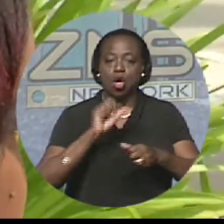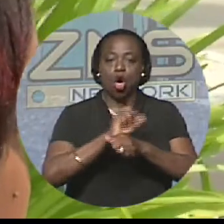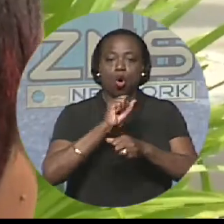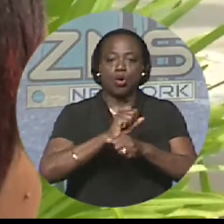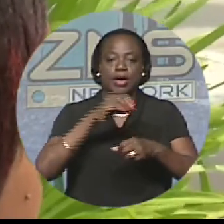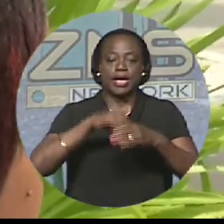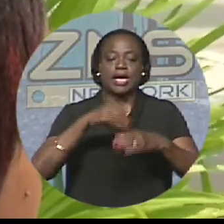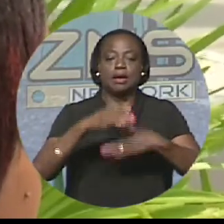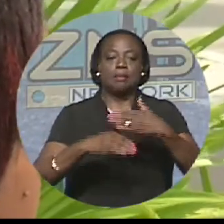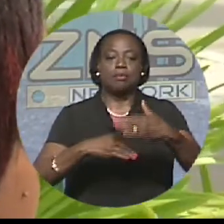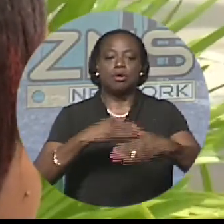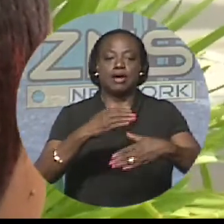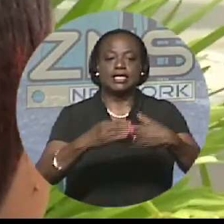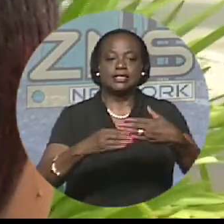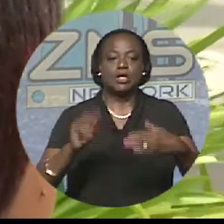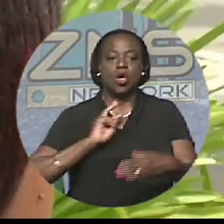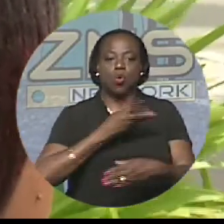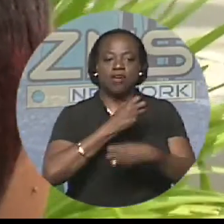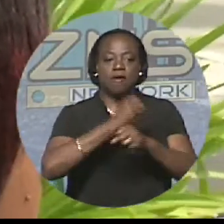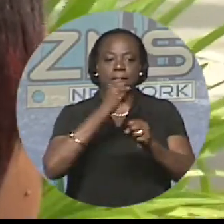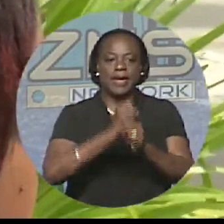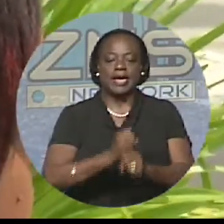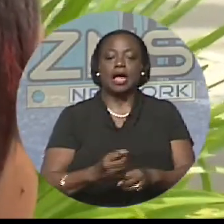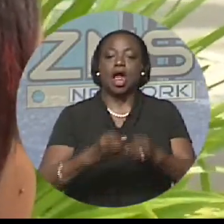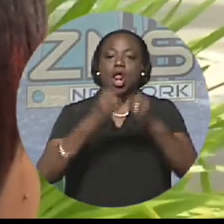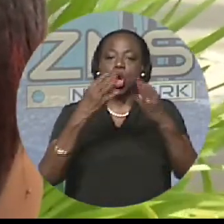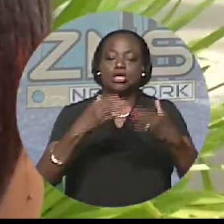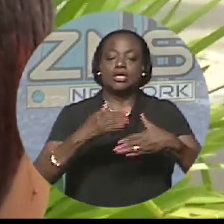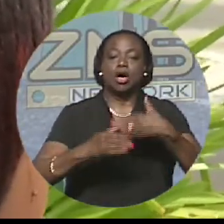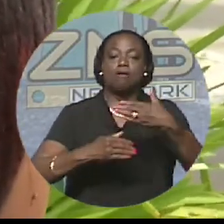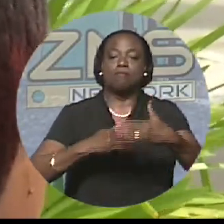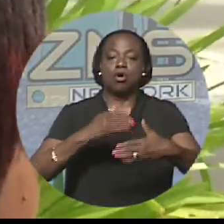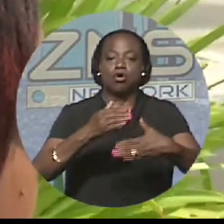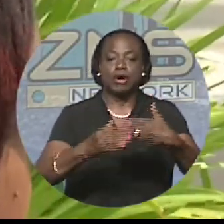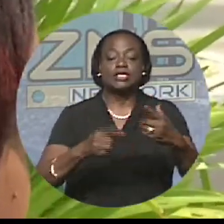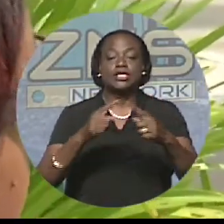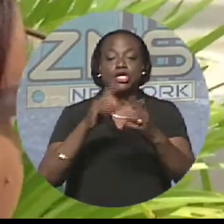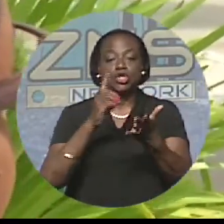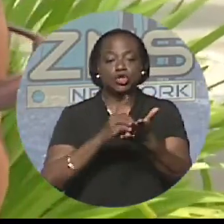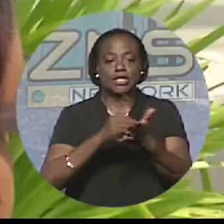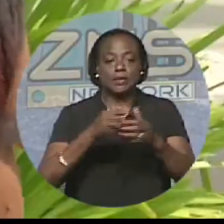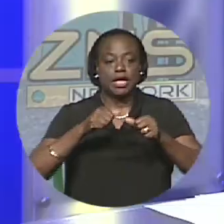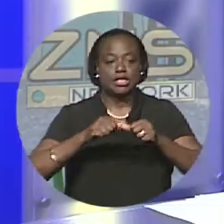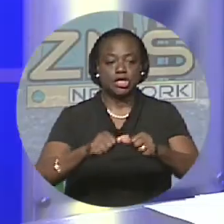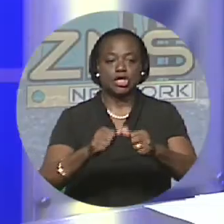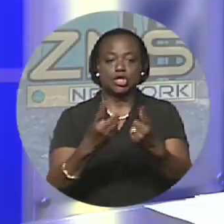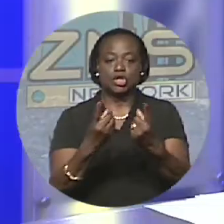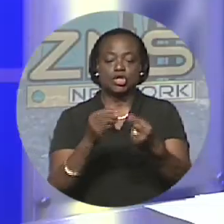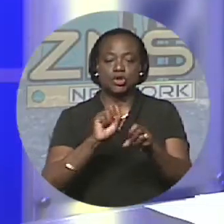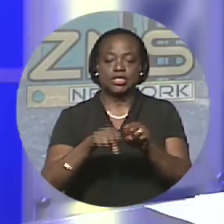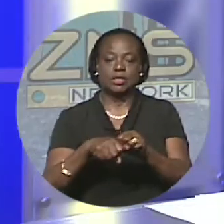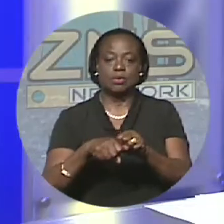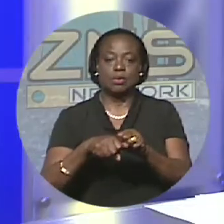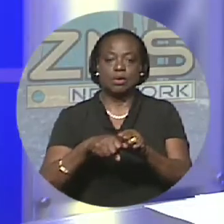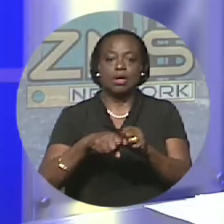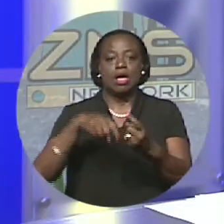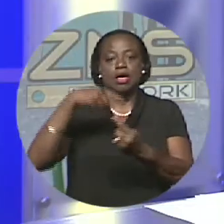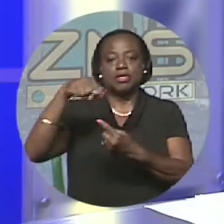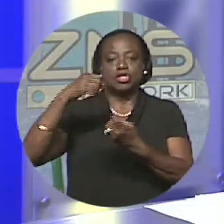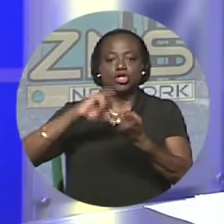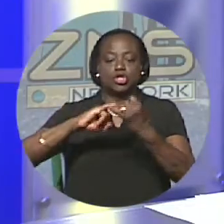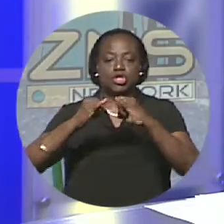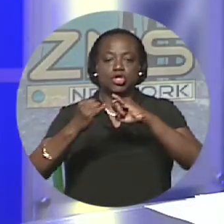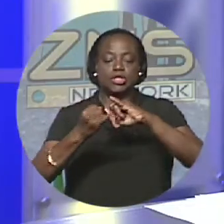we, like we said, we've made a lot of progress to date, and we will continue to do so. The tourism executive believes